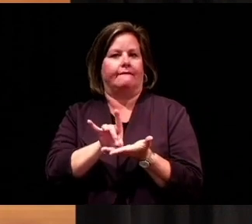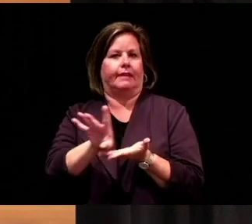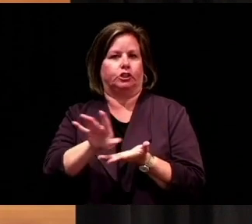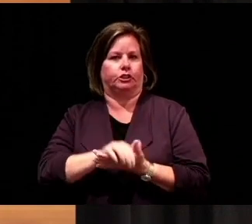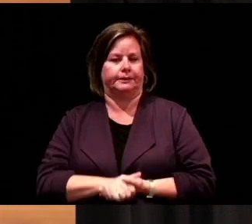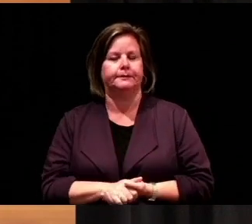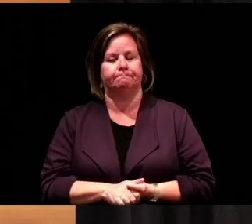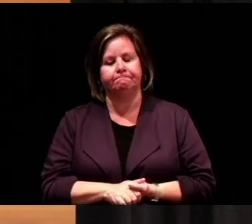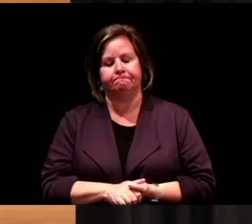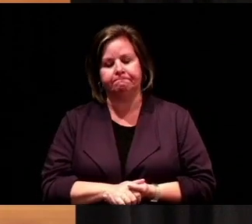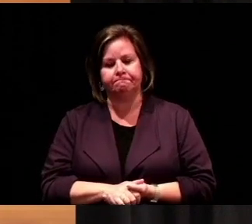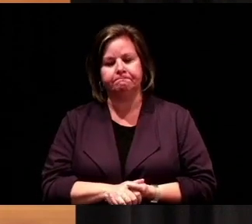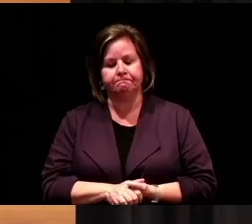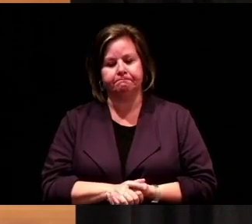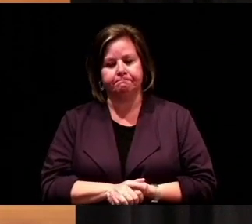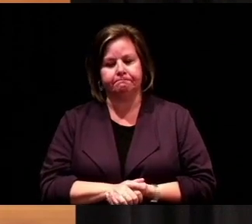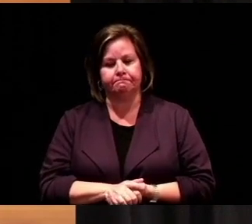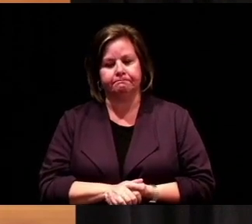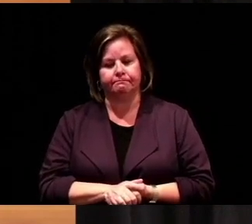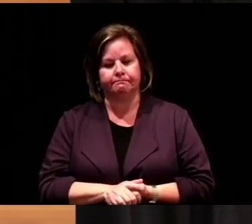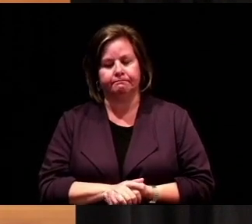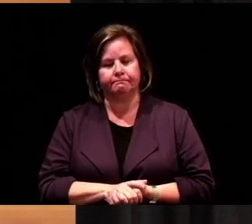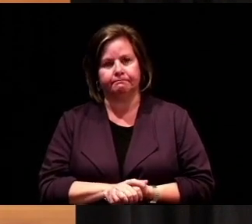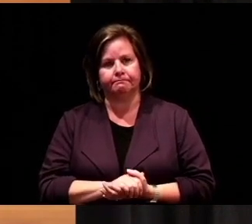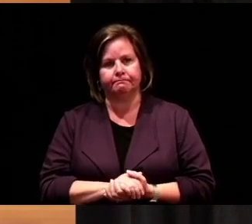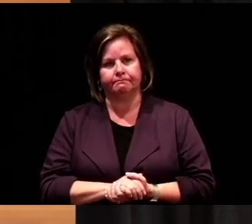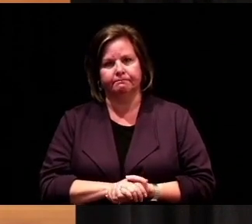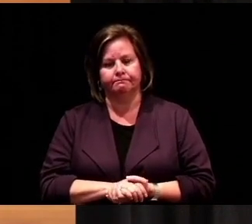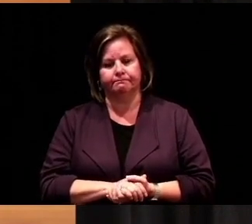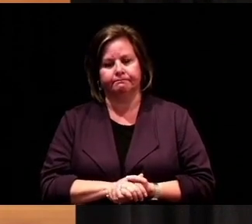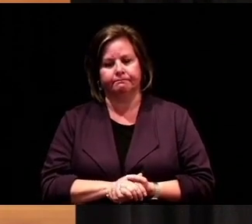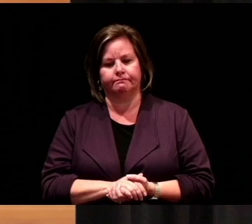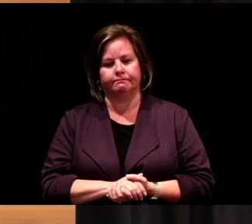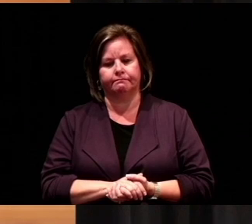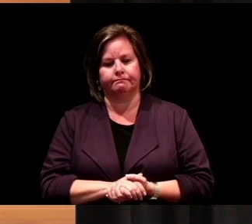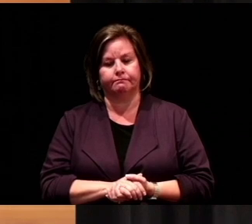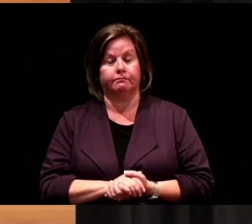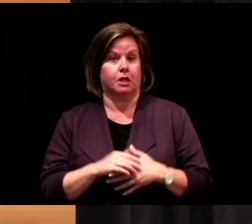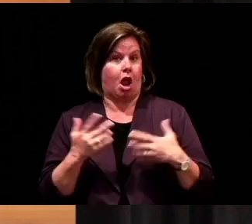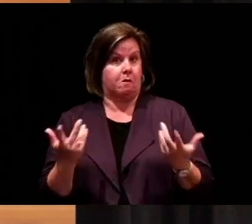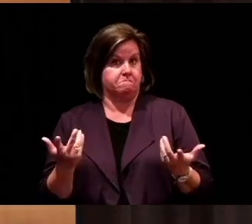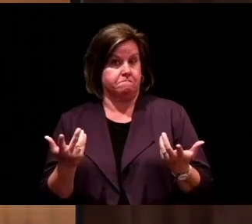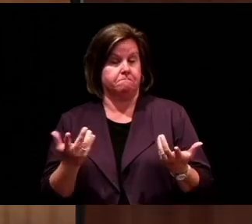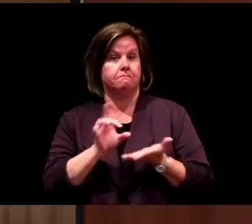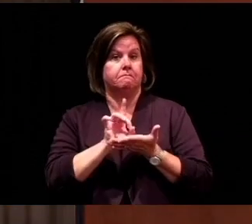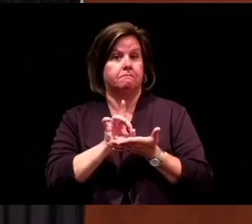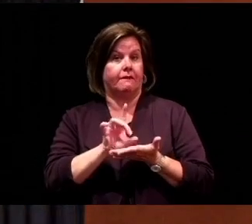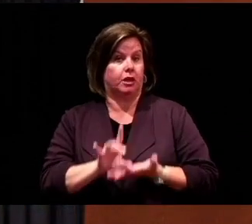So, without further ado, we are going to get started with Steve Tomkowiak, and we're going to hear about evictions from